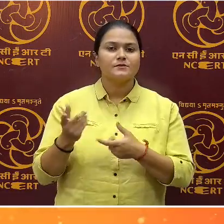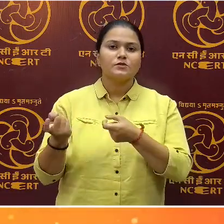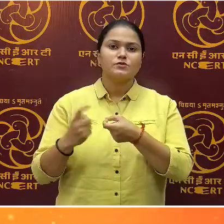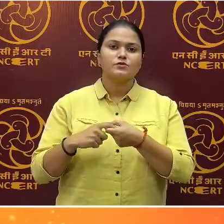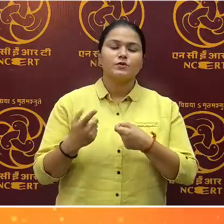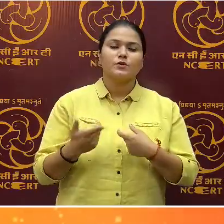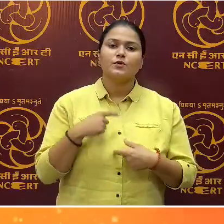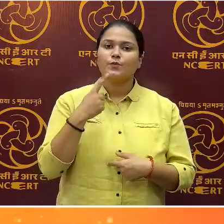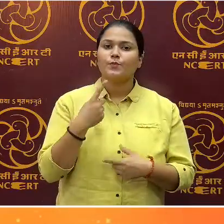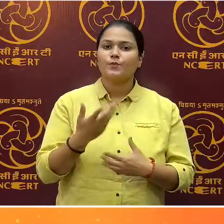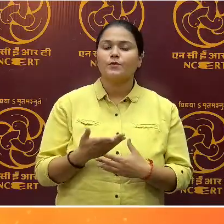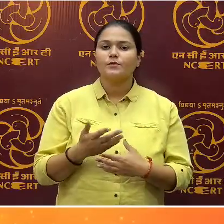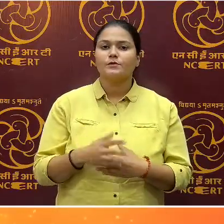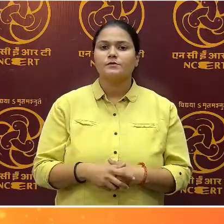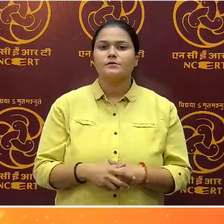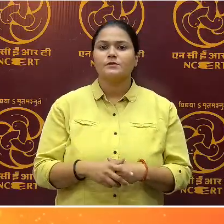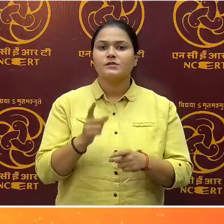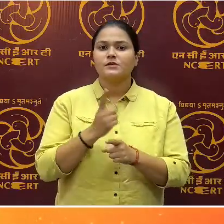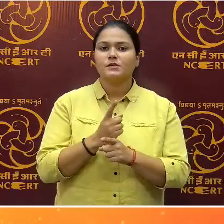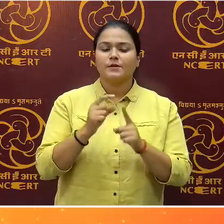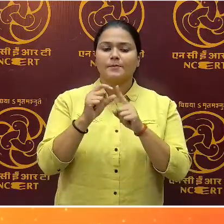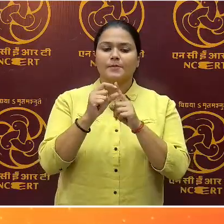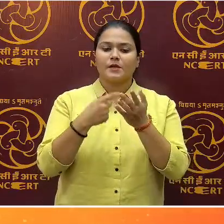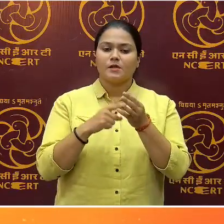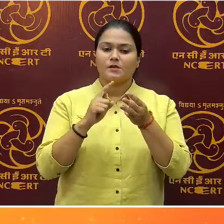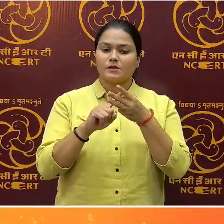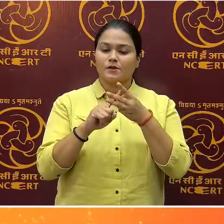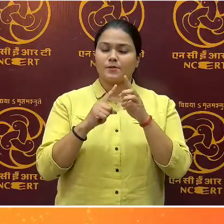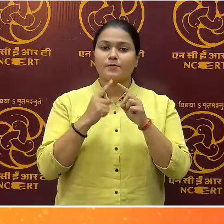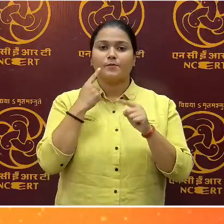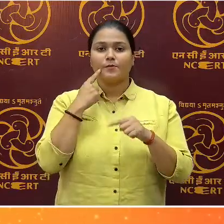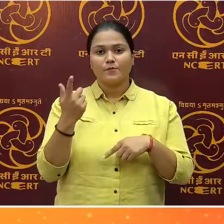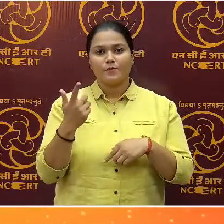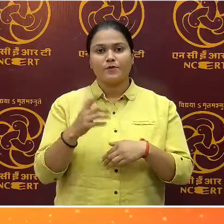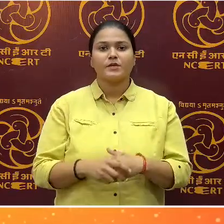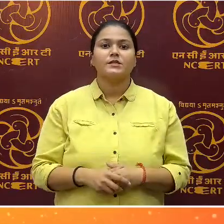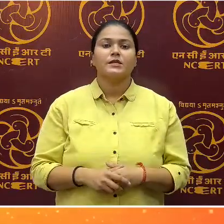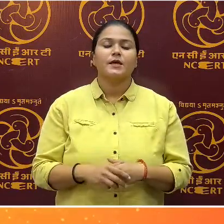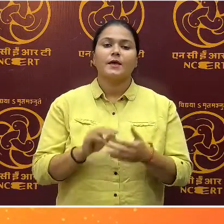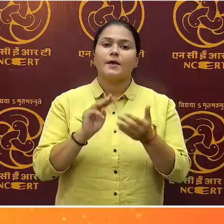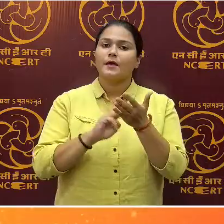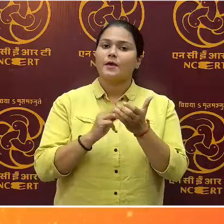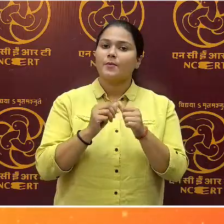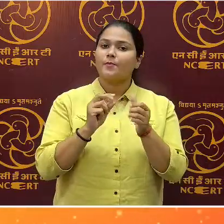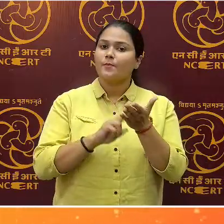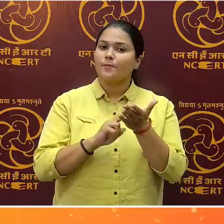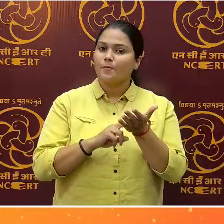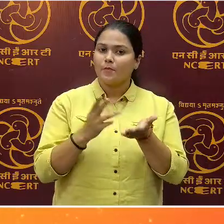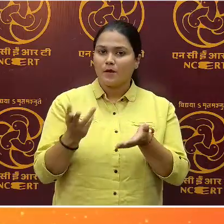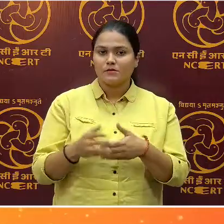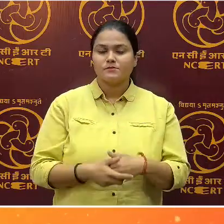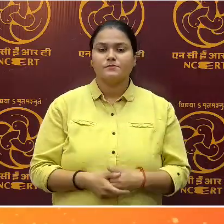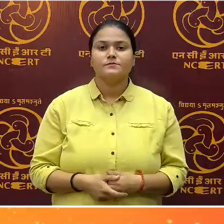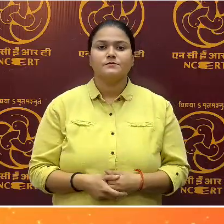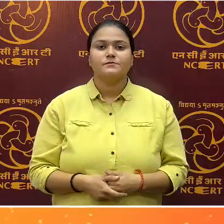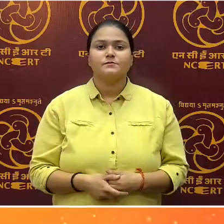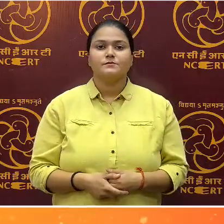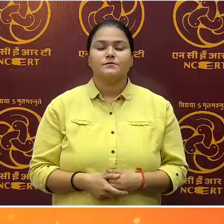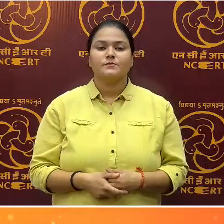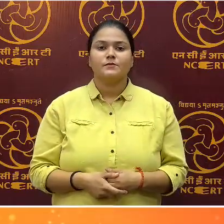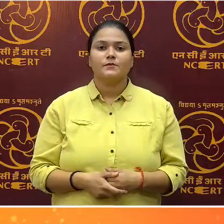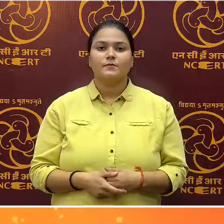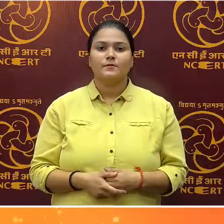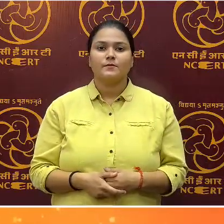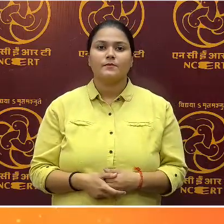by Ma'am, Miss Priti Maan, TGT is from science topic, and we are here from Bharati Public